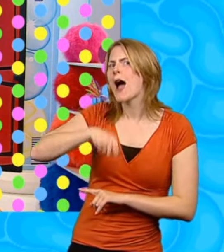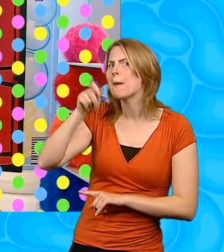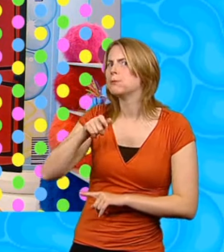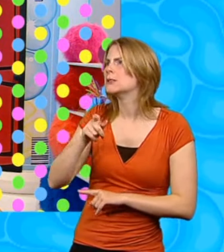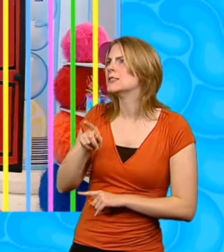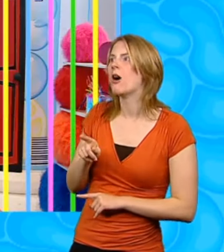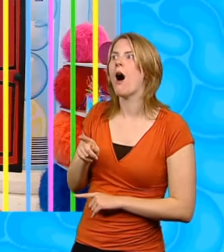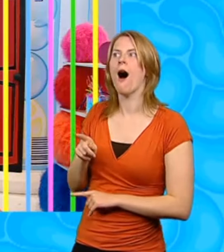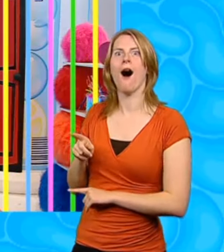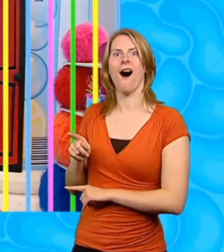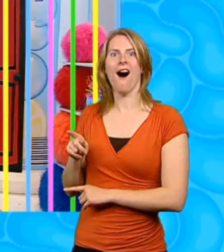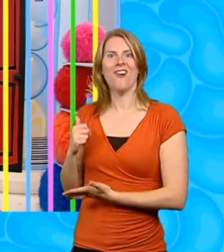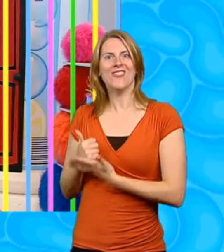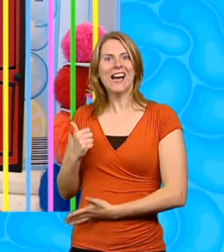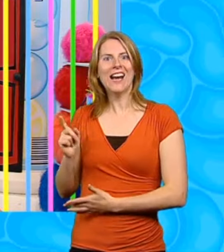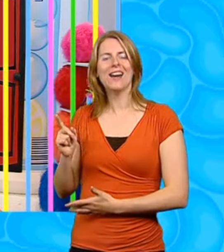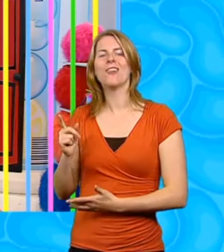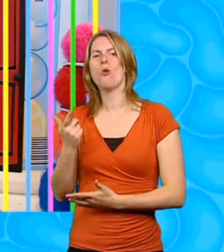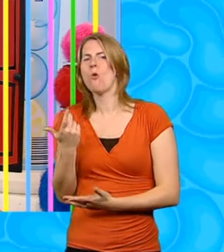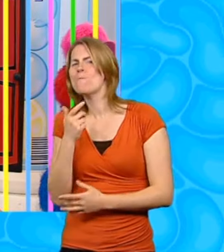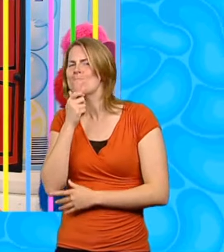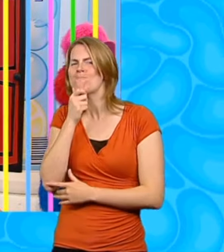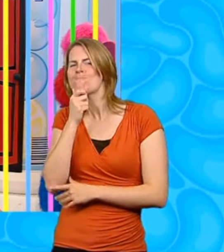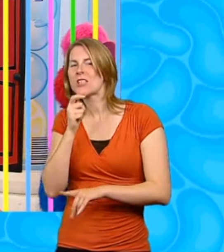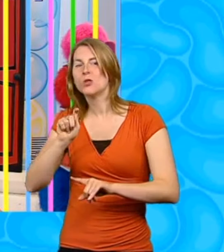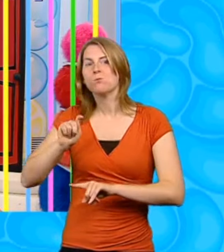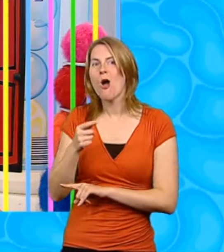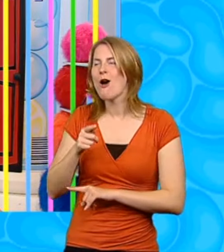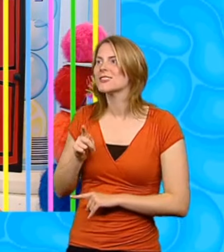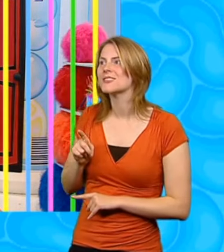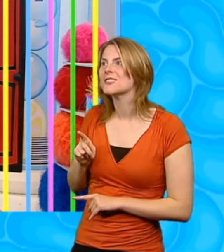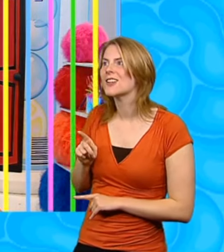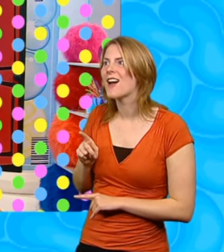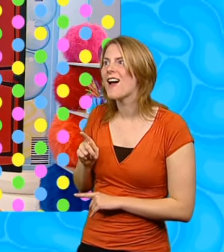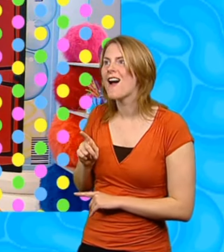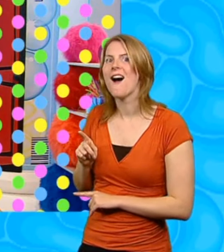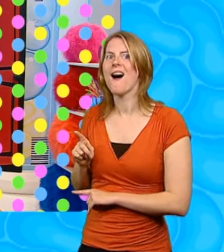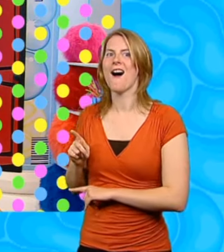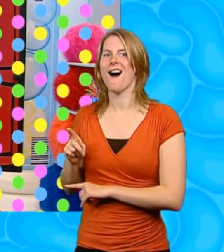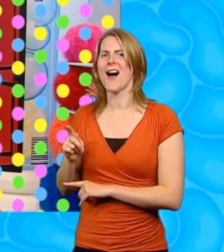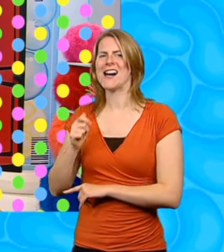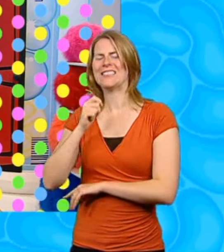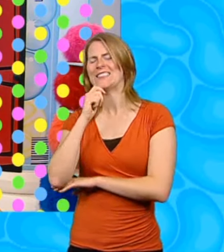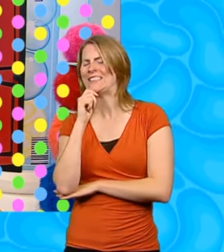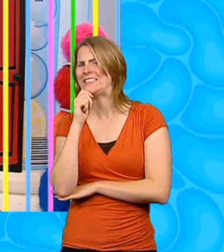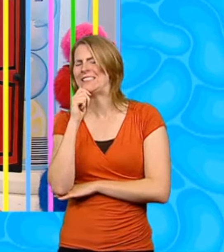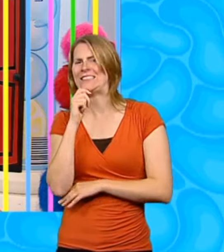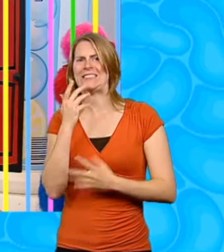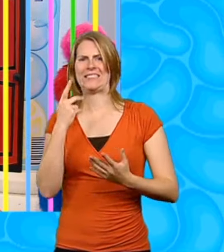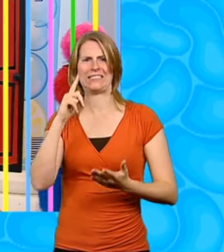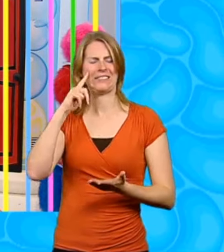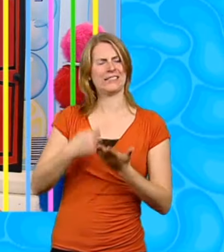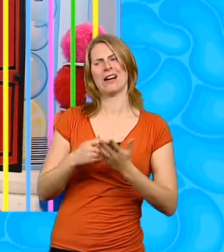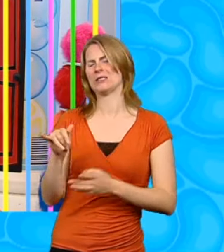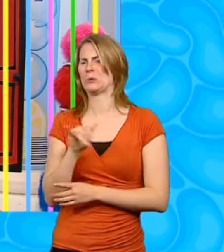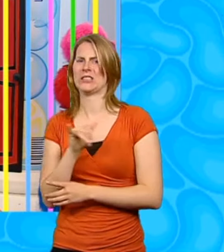Or stripes? Ooh, lovely. Yeah. Or spots? Oh, I just can't